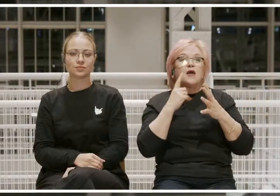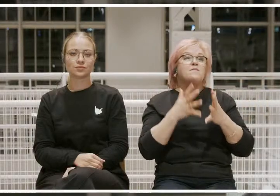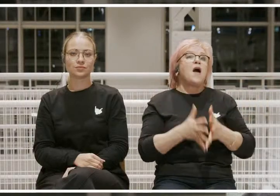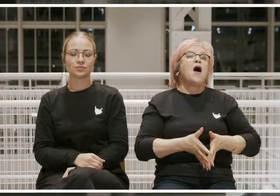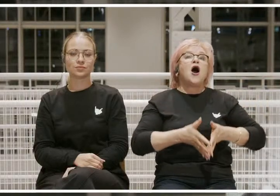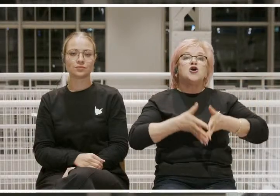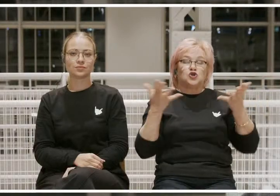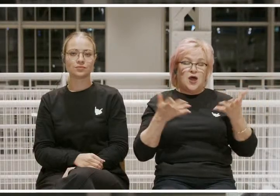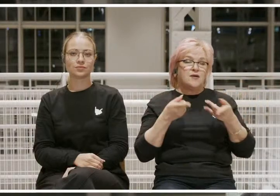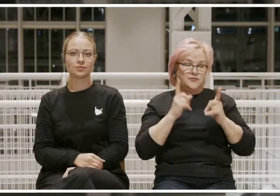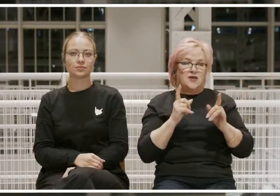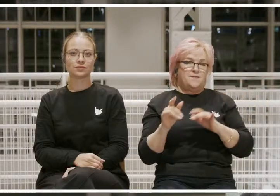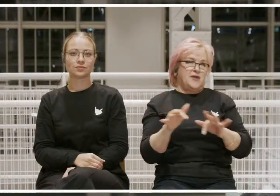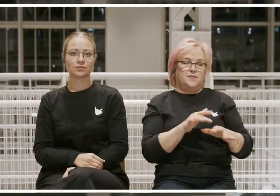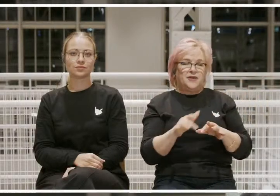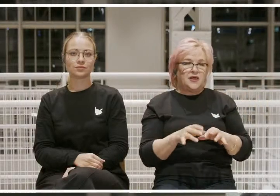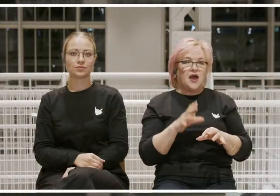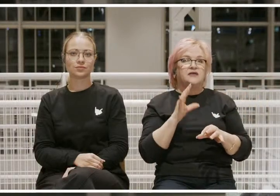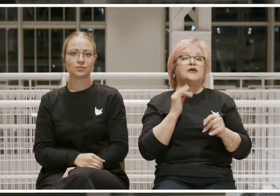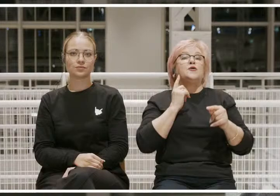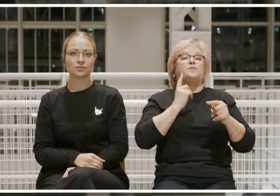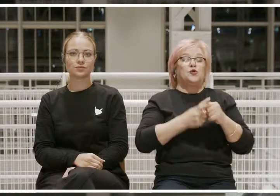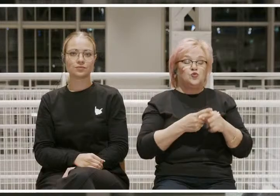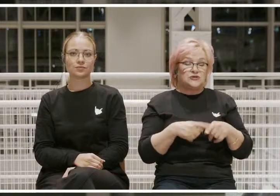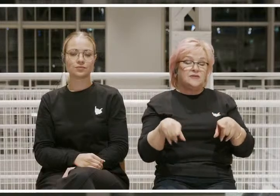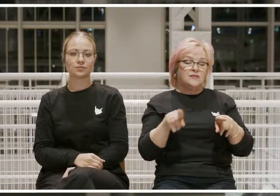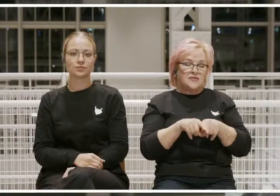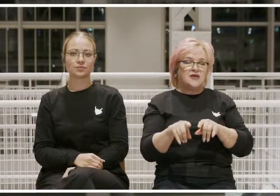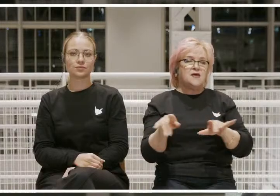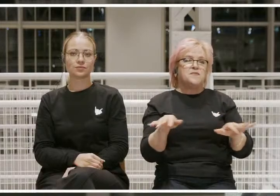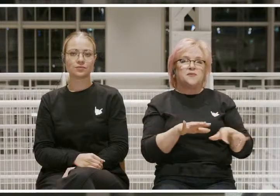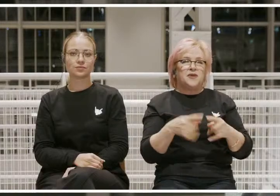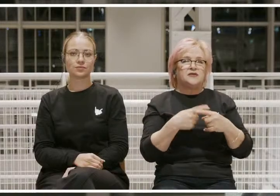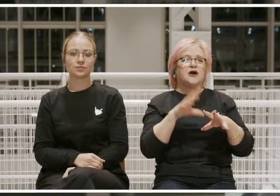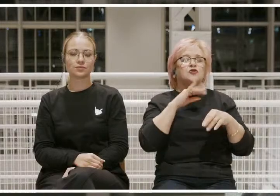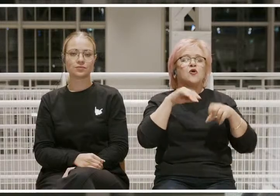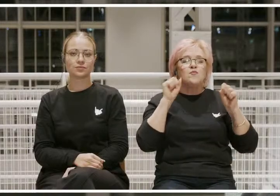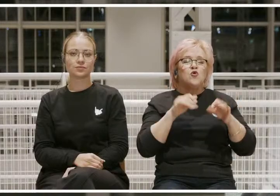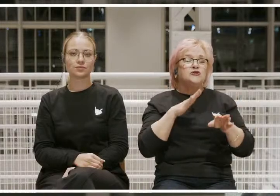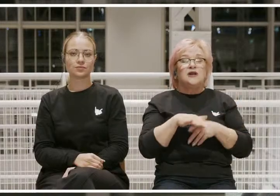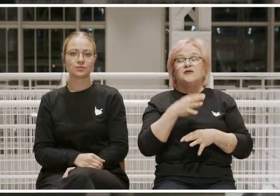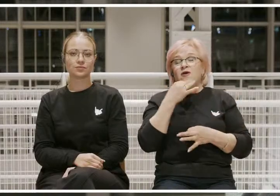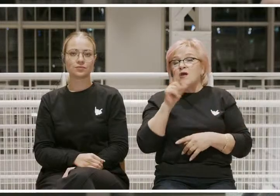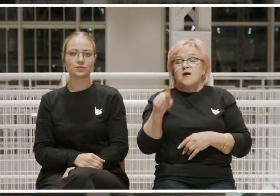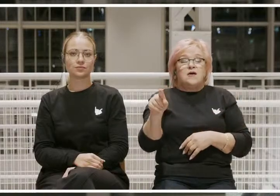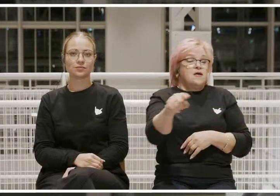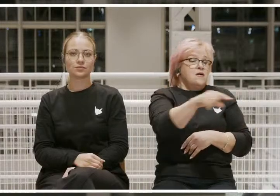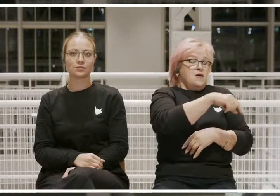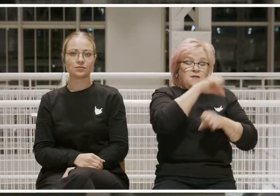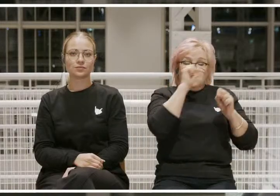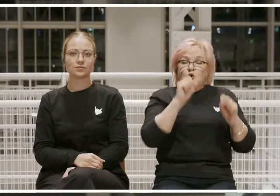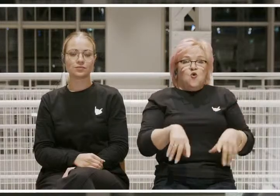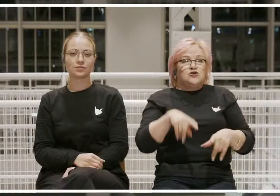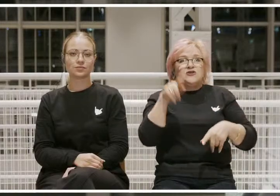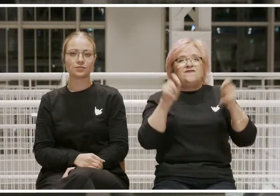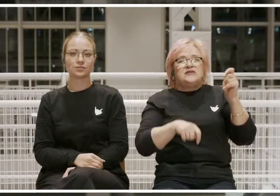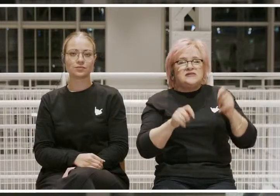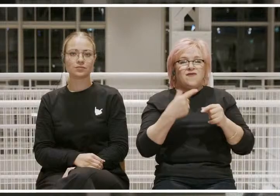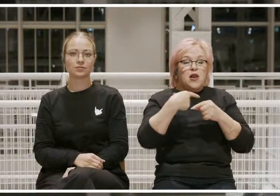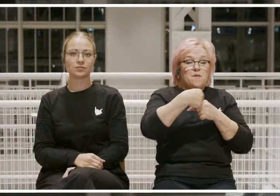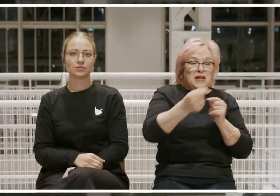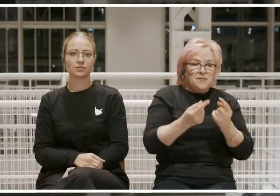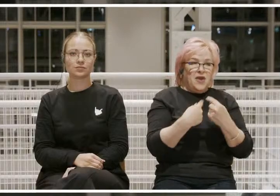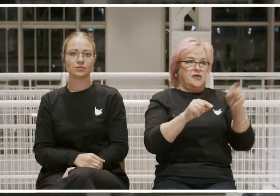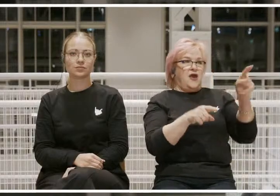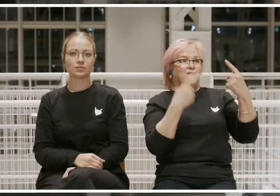quite general event that can happen anywhere else. Like you can have a dumpling festival somewhere else in a different city, in a different